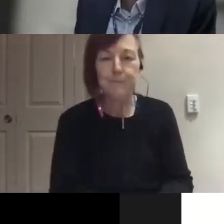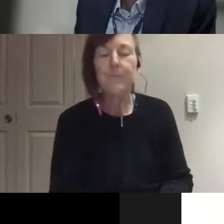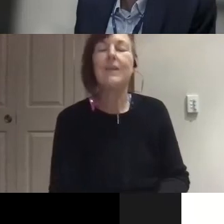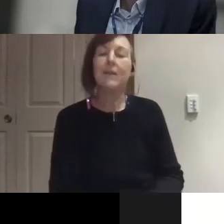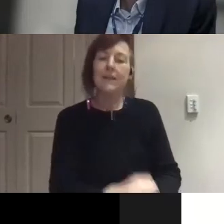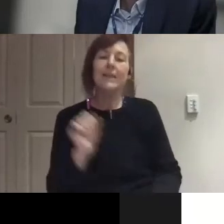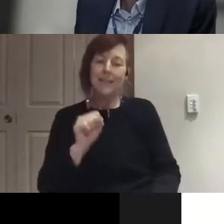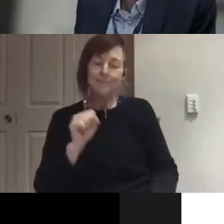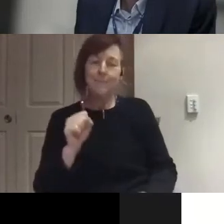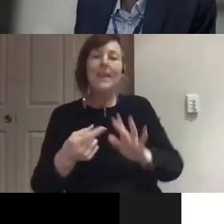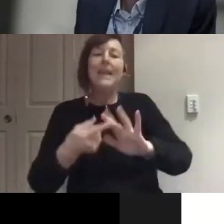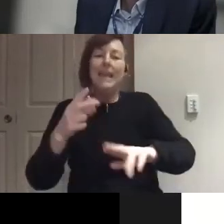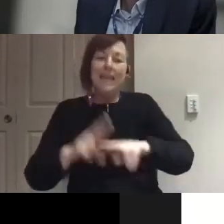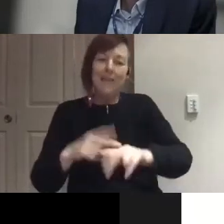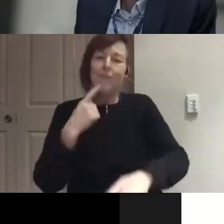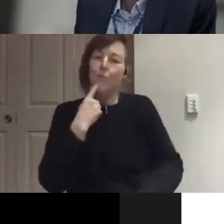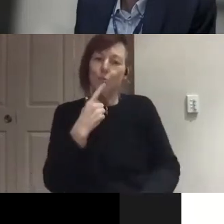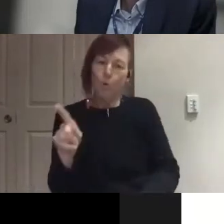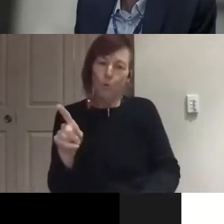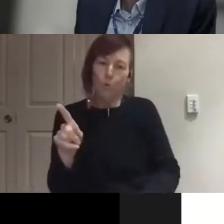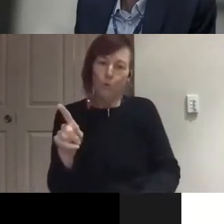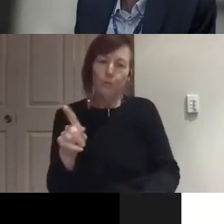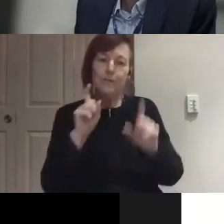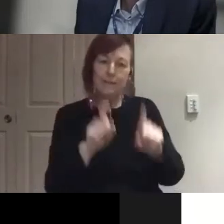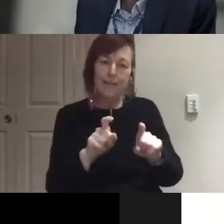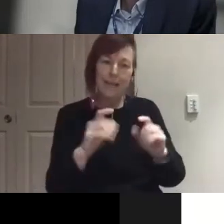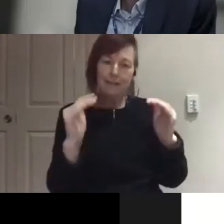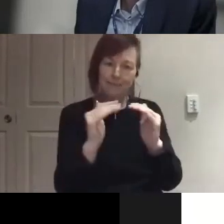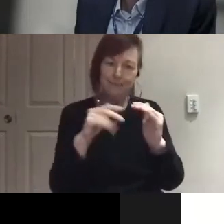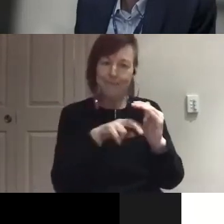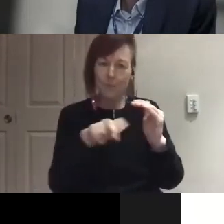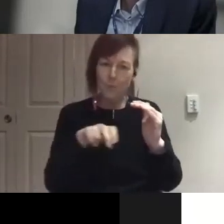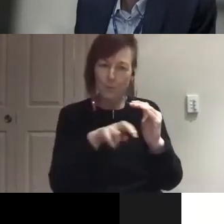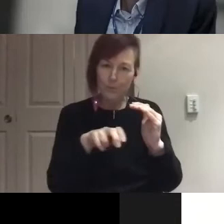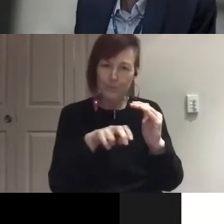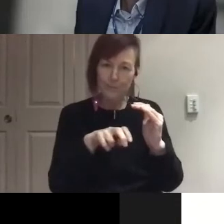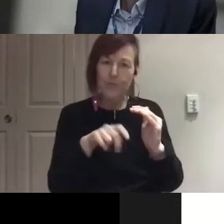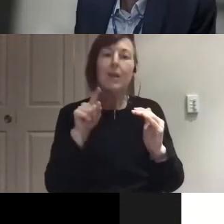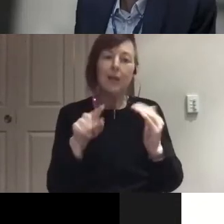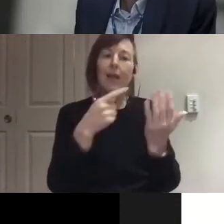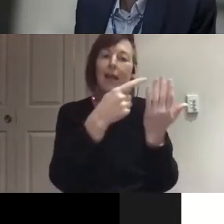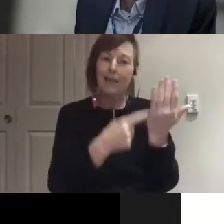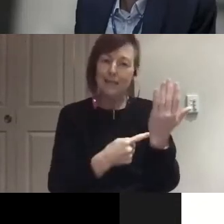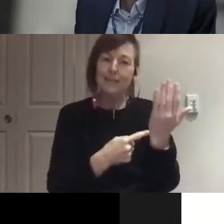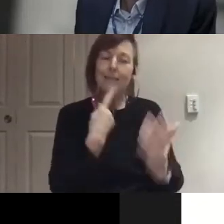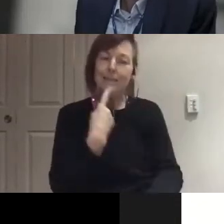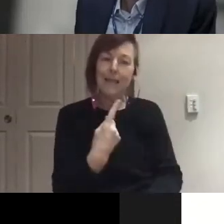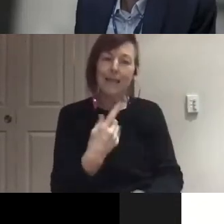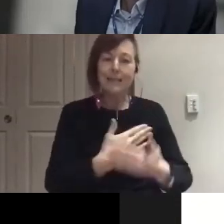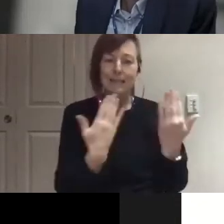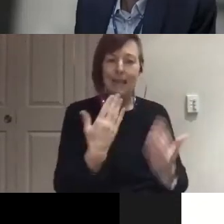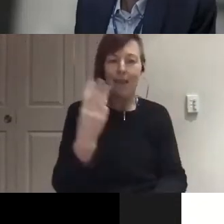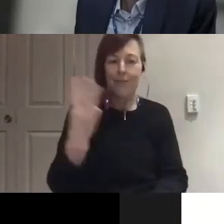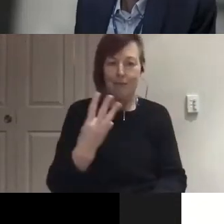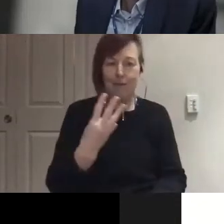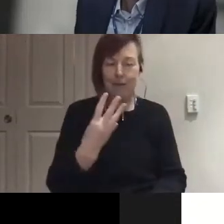the system should list you in the computer and you should get a call and hopefully an initial test,